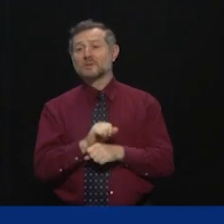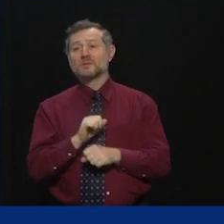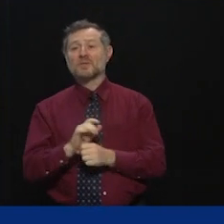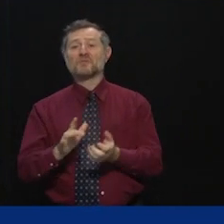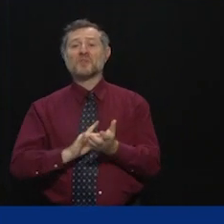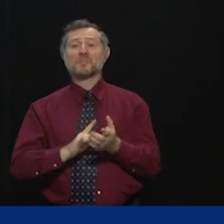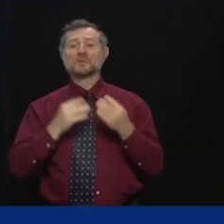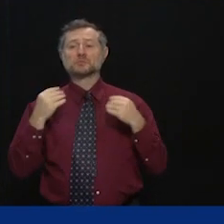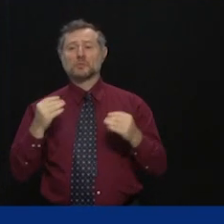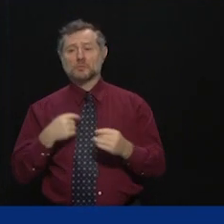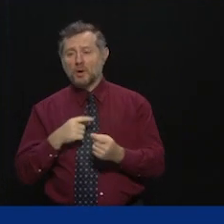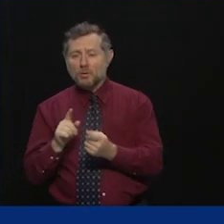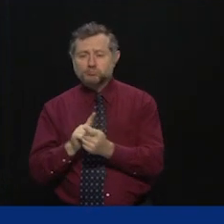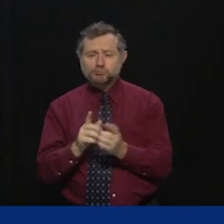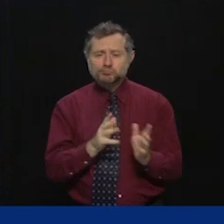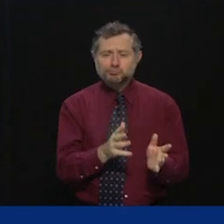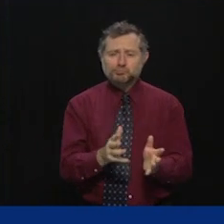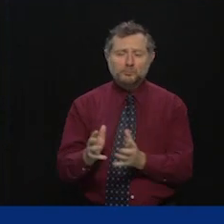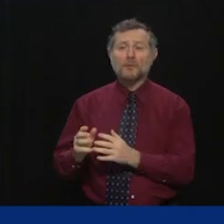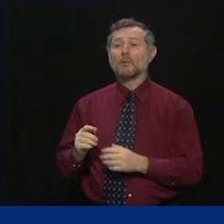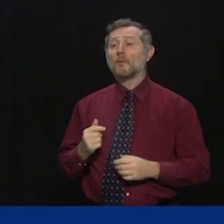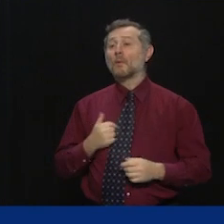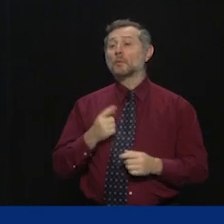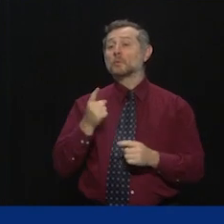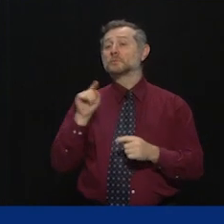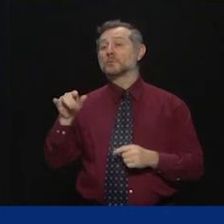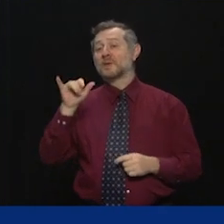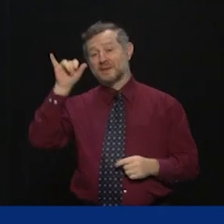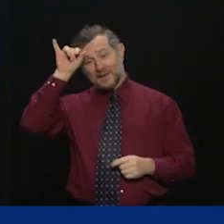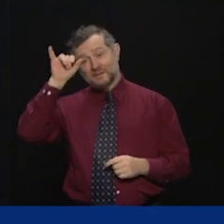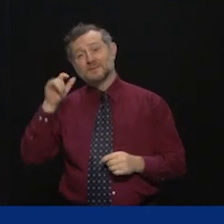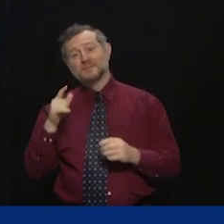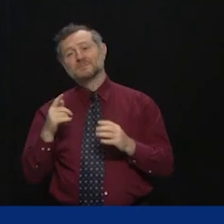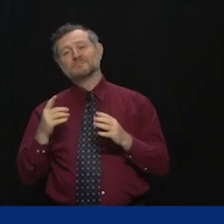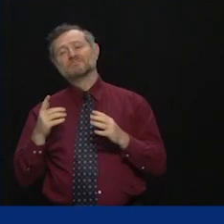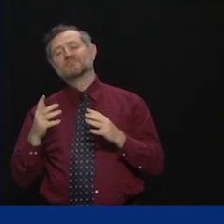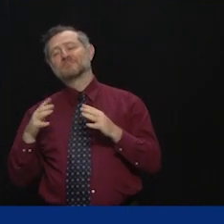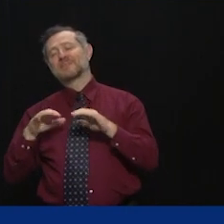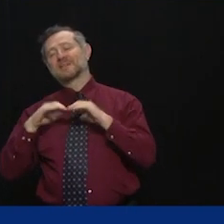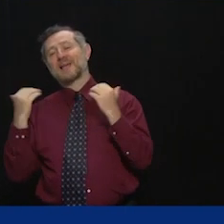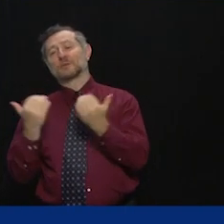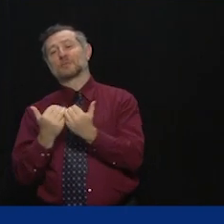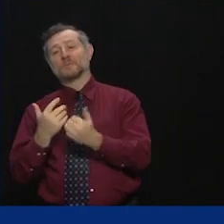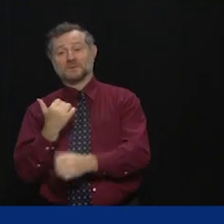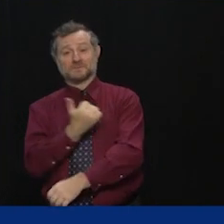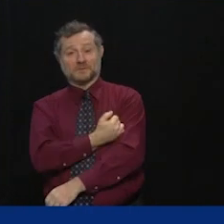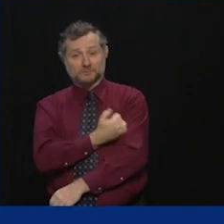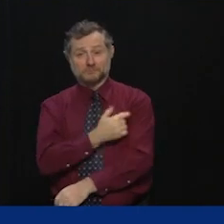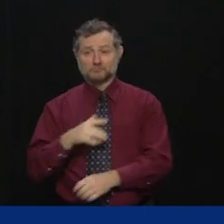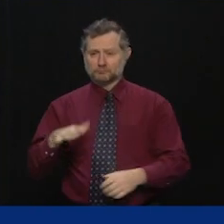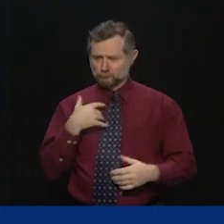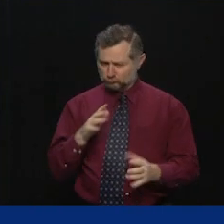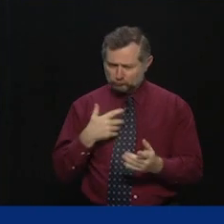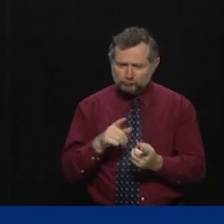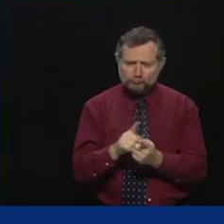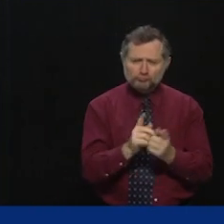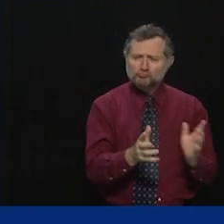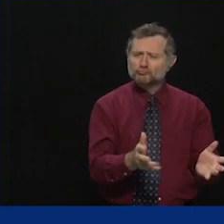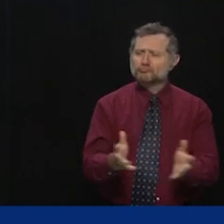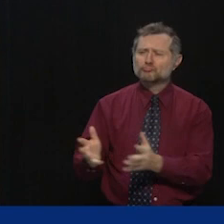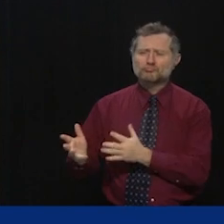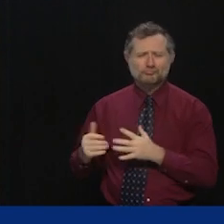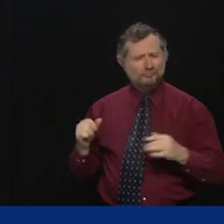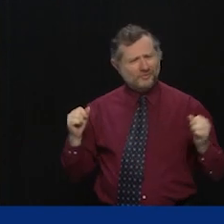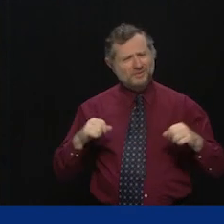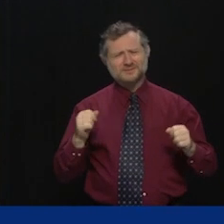had vaccines out. I went to see the Yankee Stadium site to literally talk to people and say, yes, we finally have the weapon to fight back